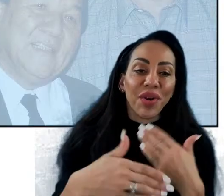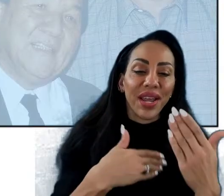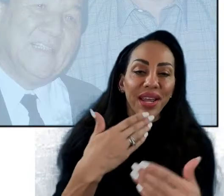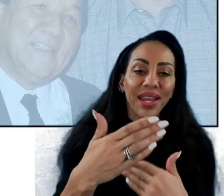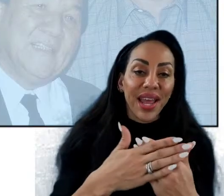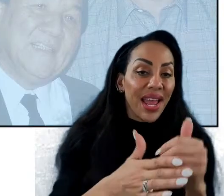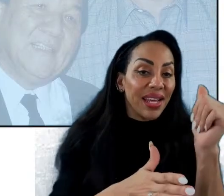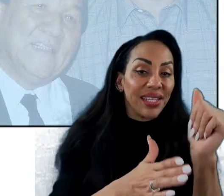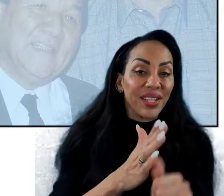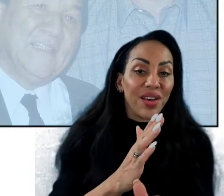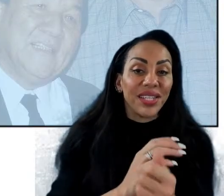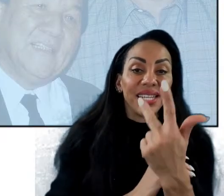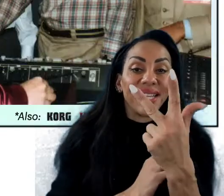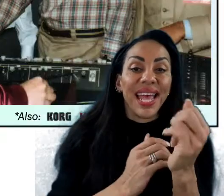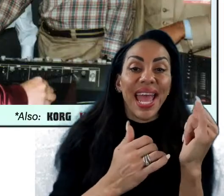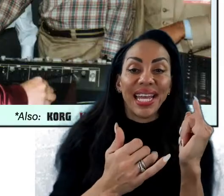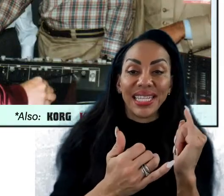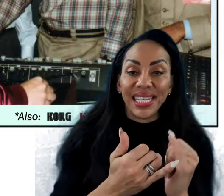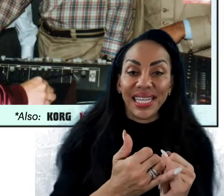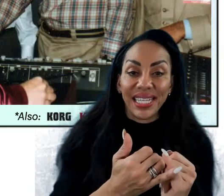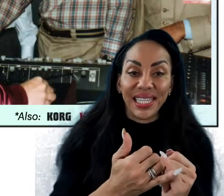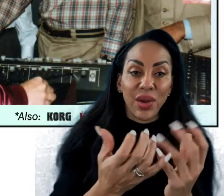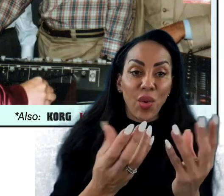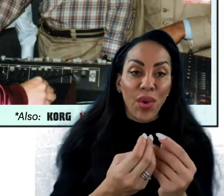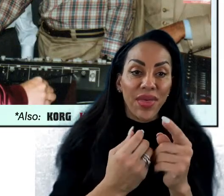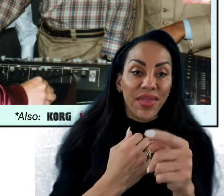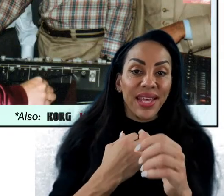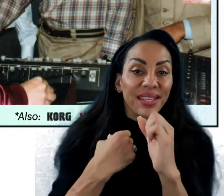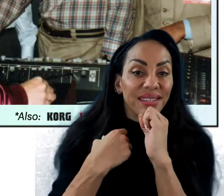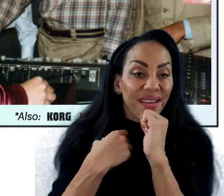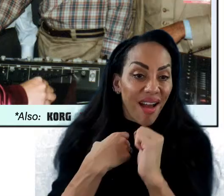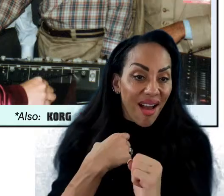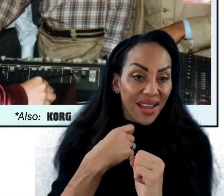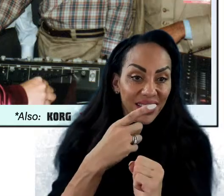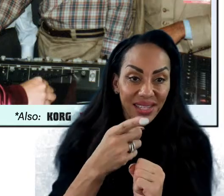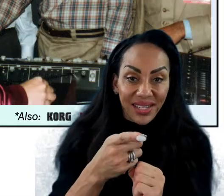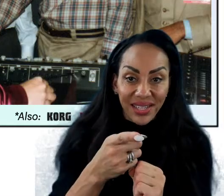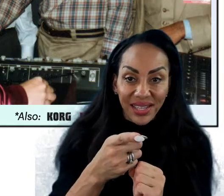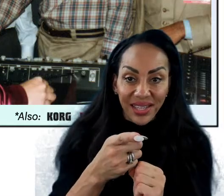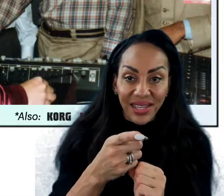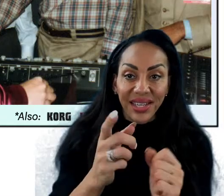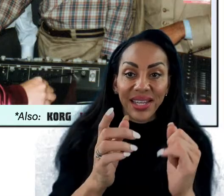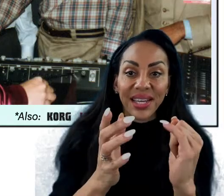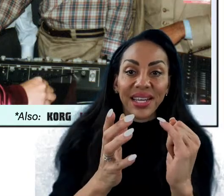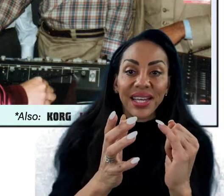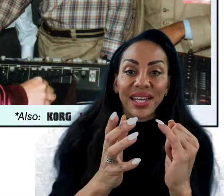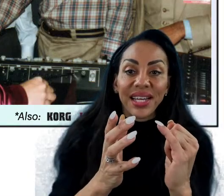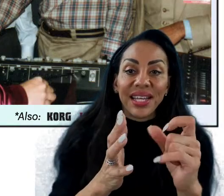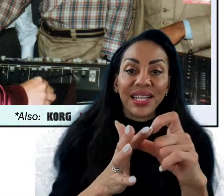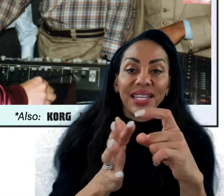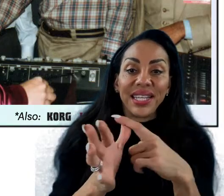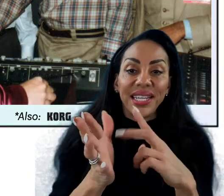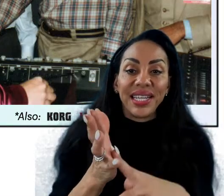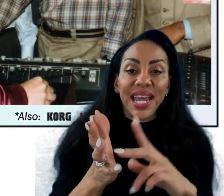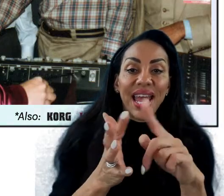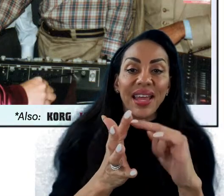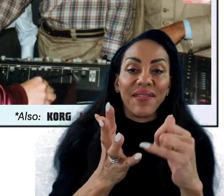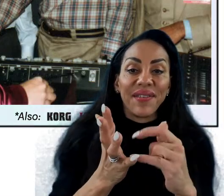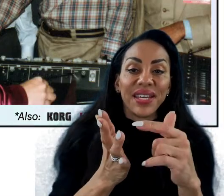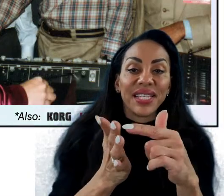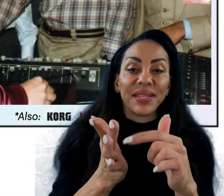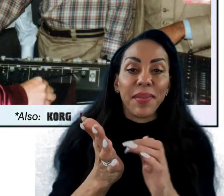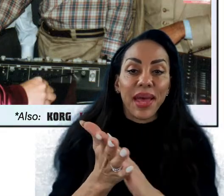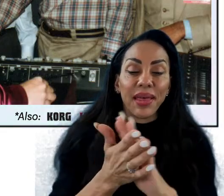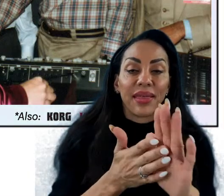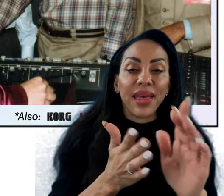guys. And 2 people in particular, Dave Smith and Ikitaru Kakahashi,